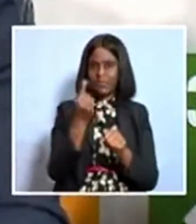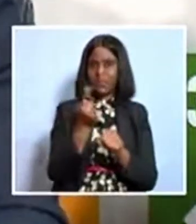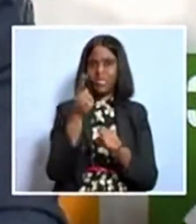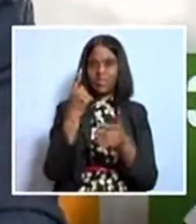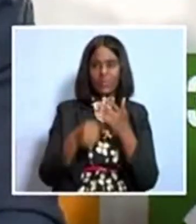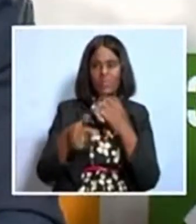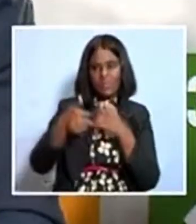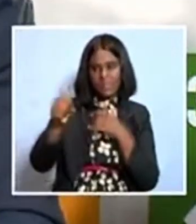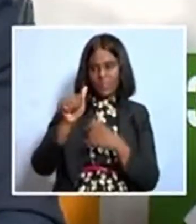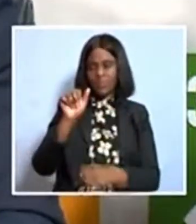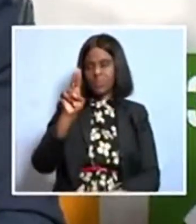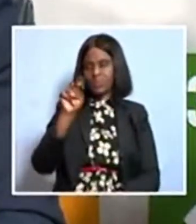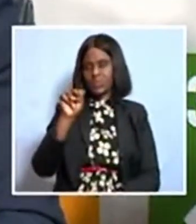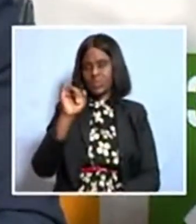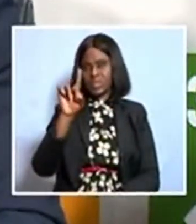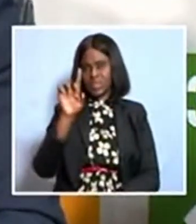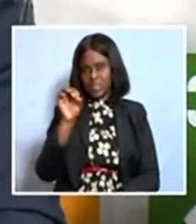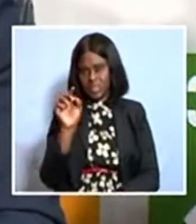is what UNIDO